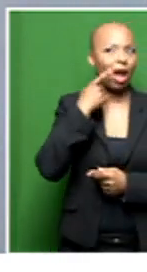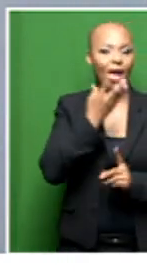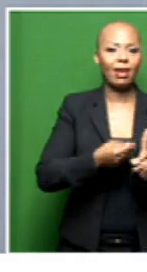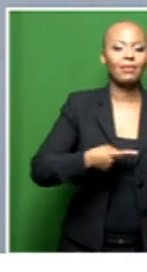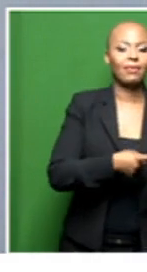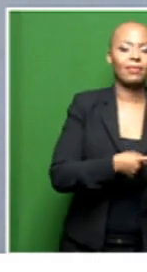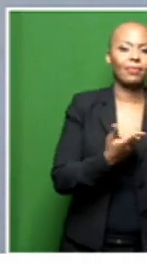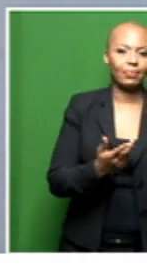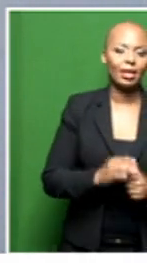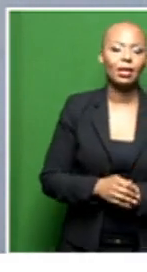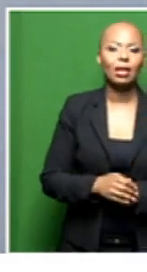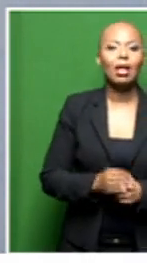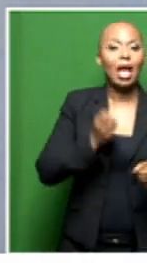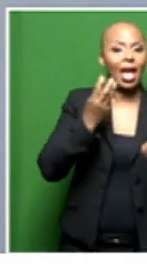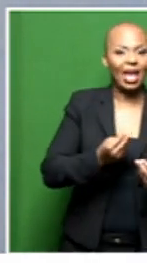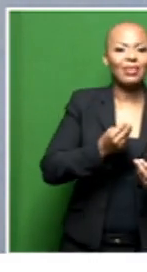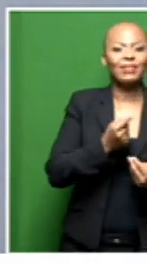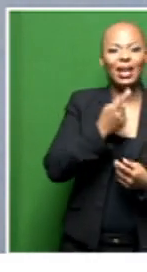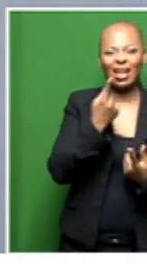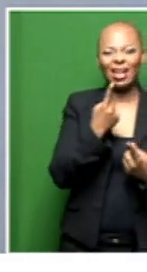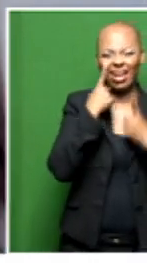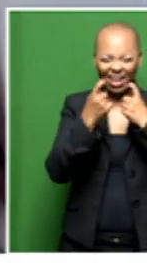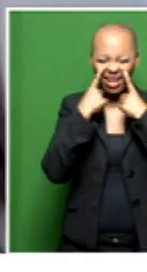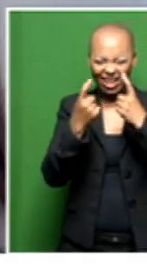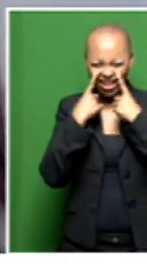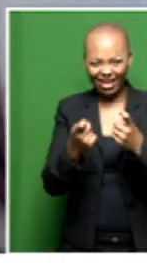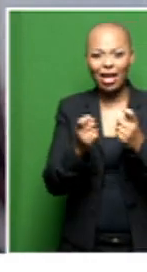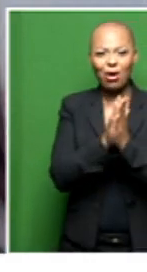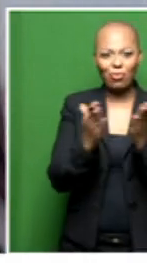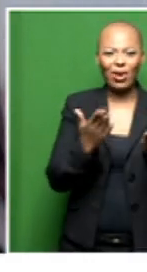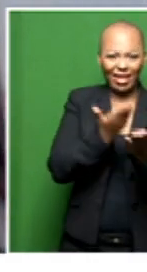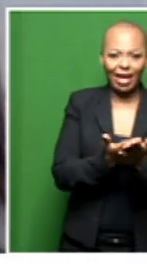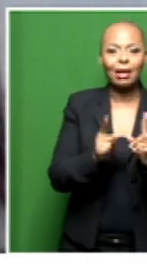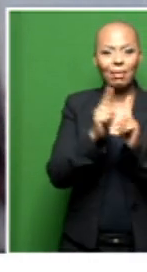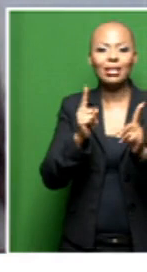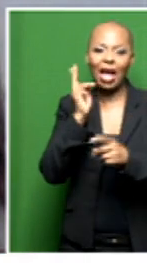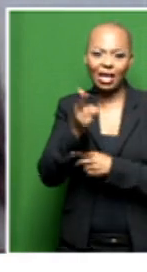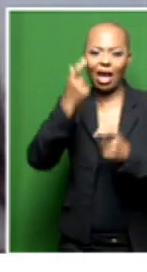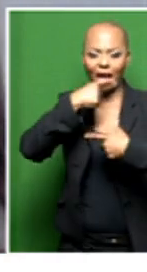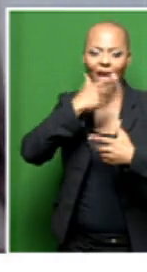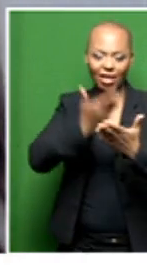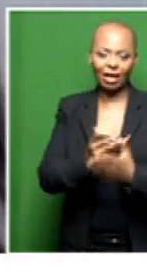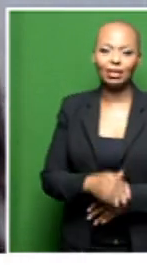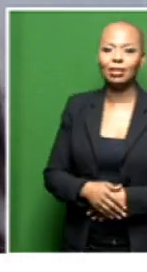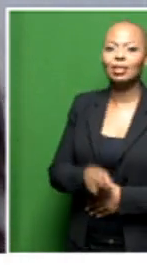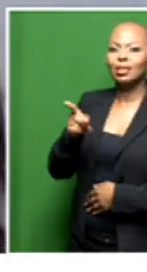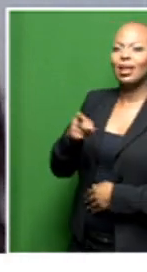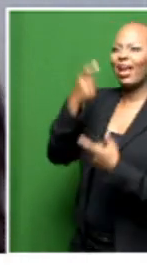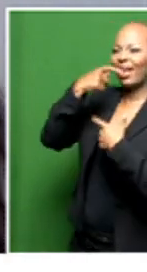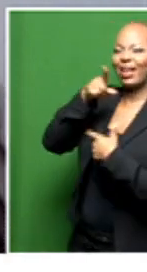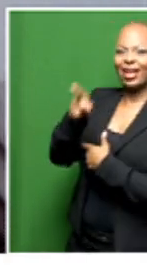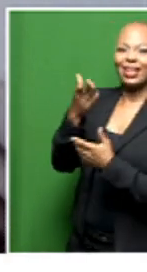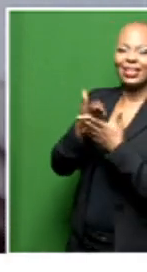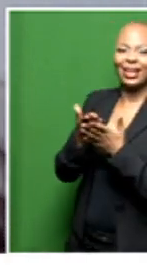are tears in the book, but there's a lot of laughter as well. Yeah. I want to talk about this title, This Might Sting a Bit. Tell us a little bit about